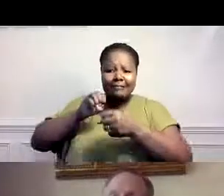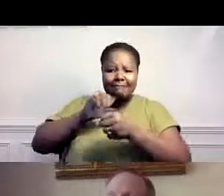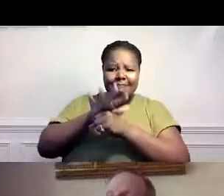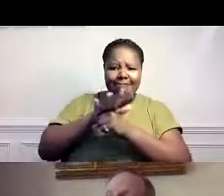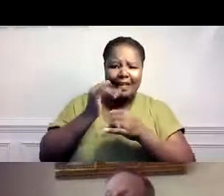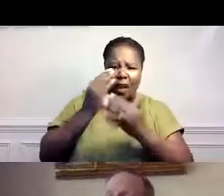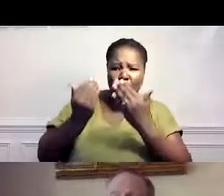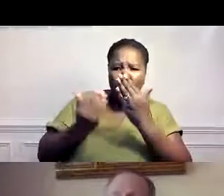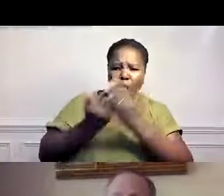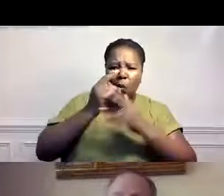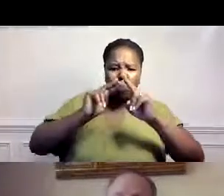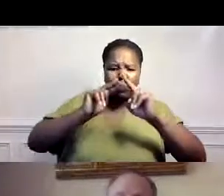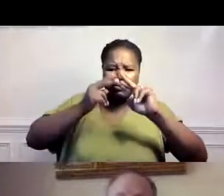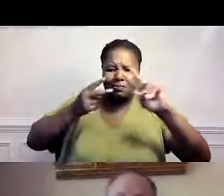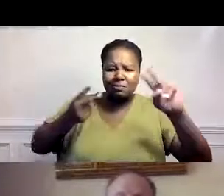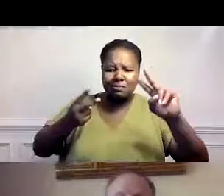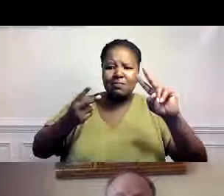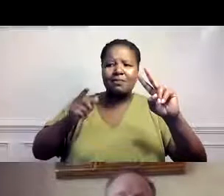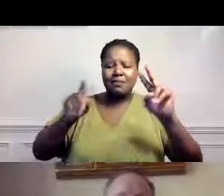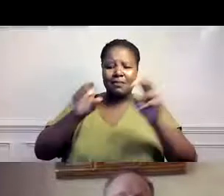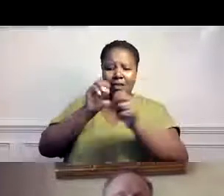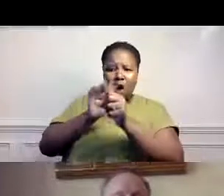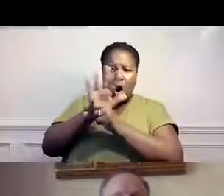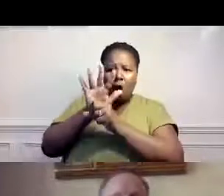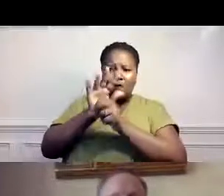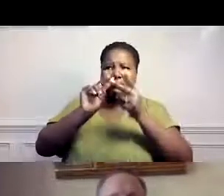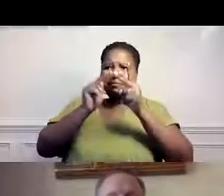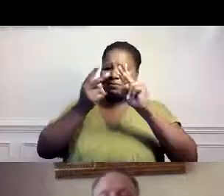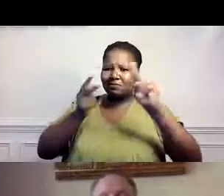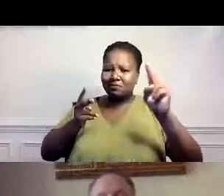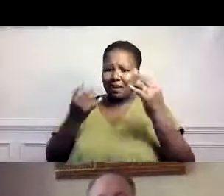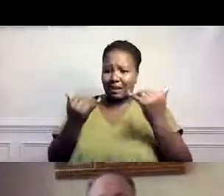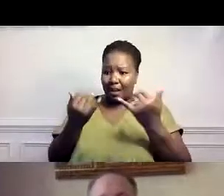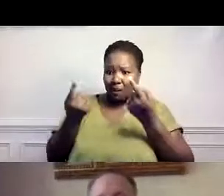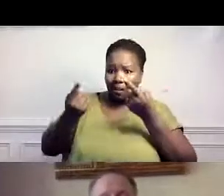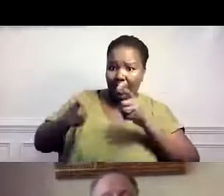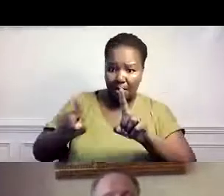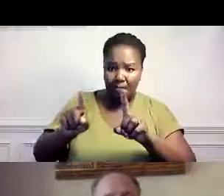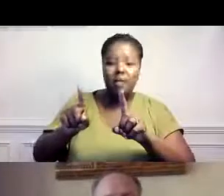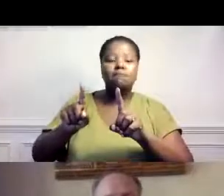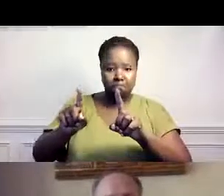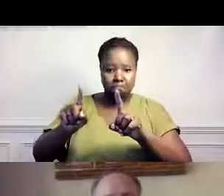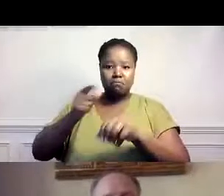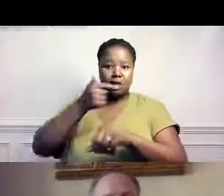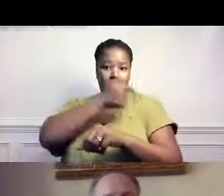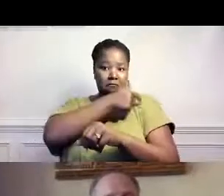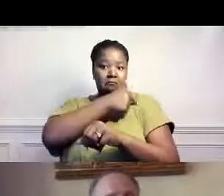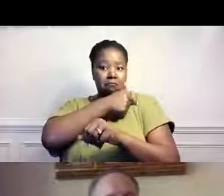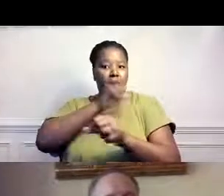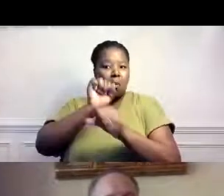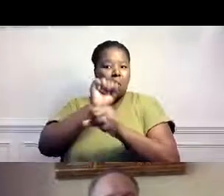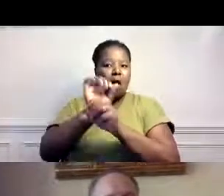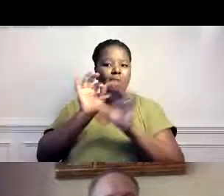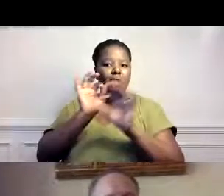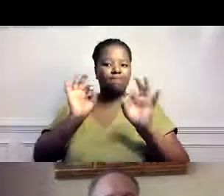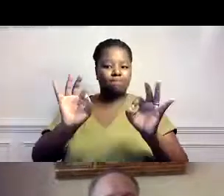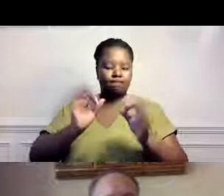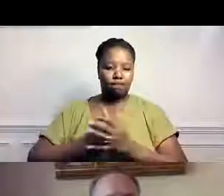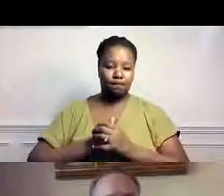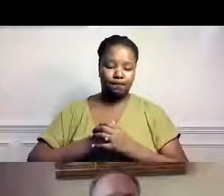mutated and changed, the COVID-19 virus that have mutated, and the vaccines remain effective. Next slide, please.